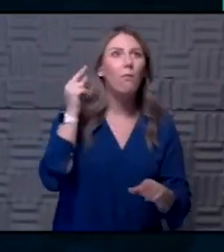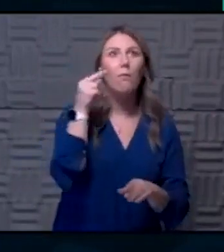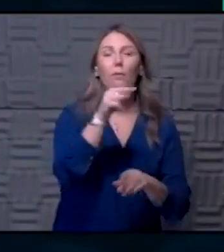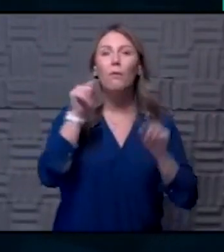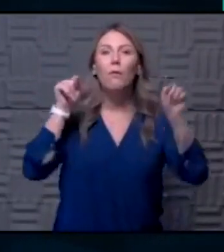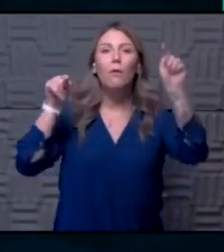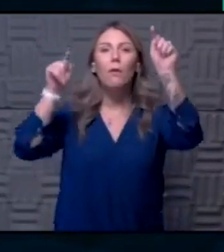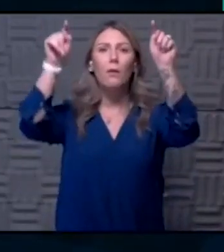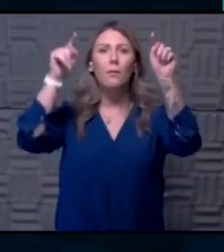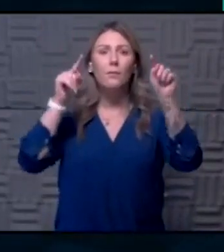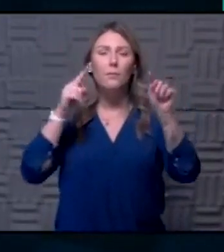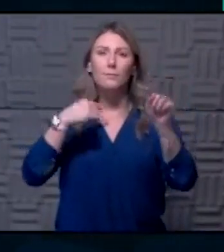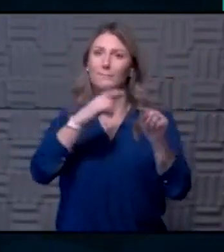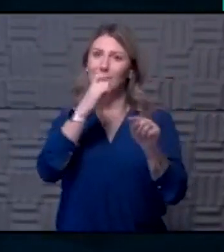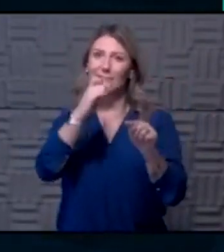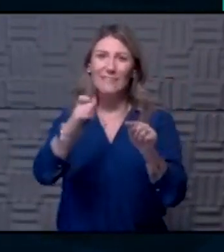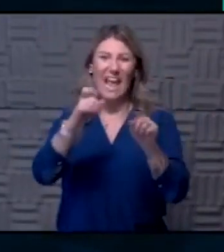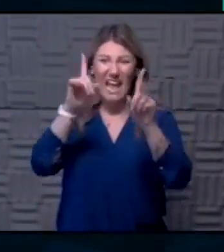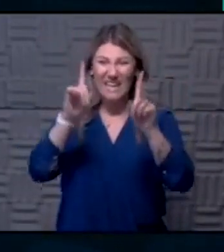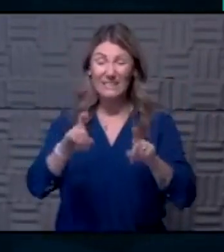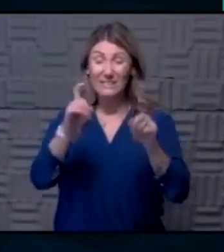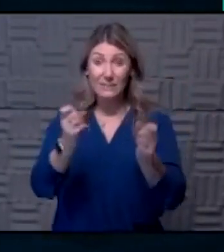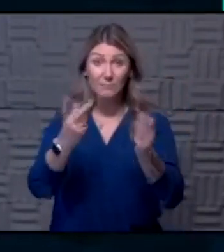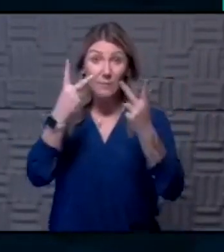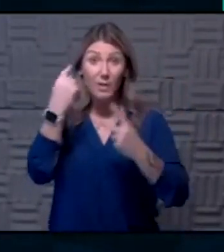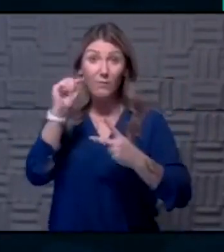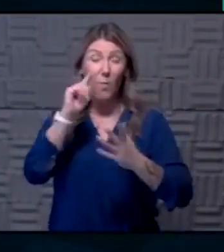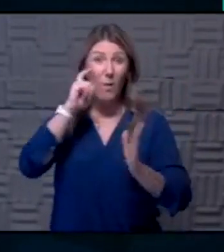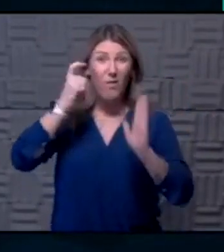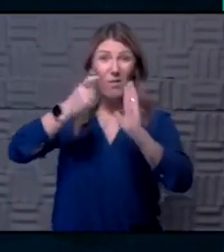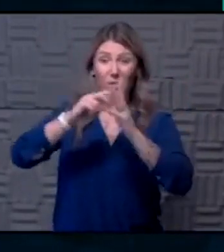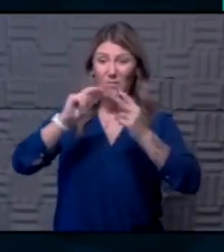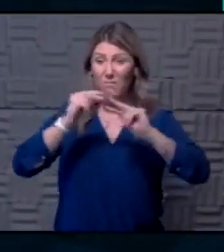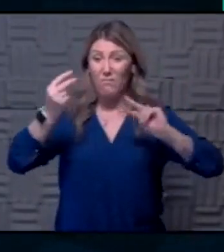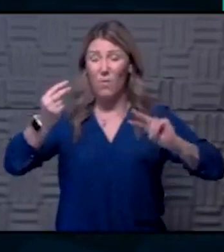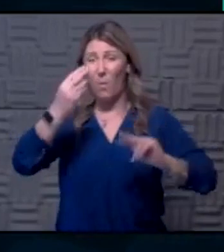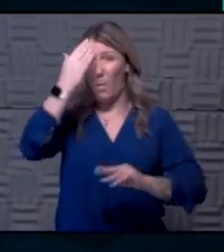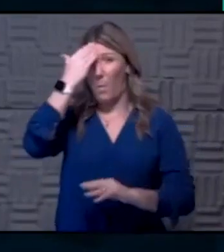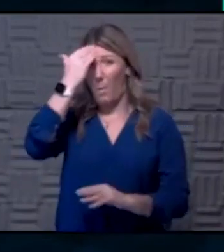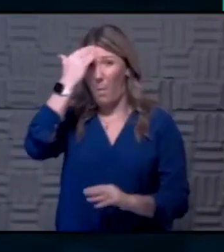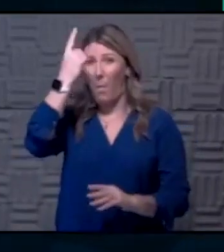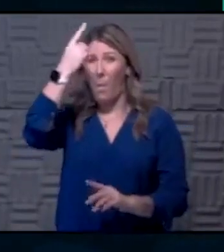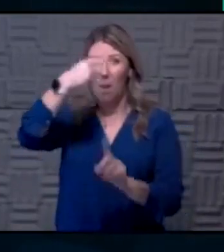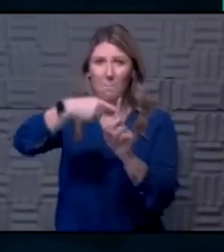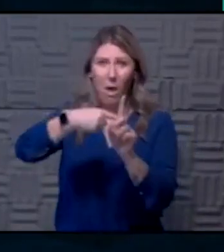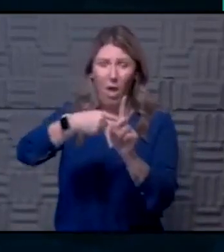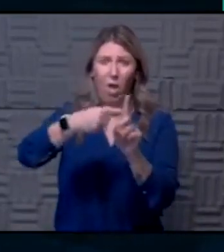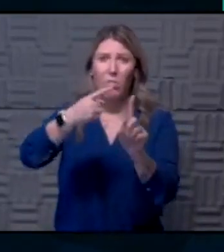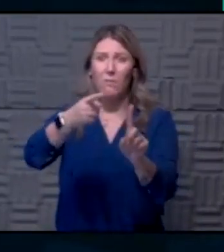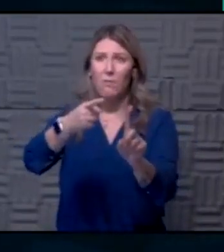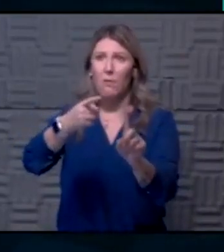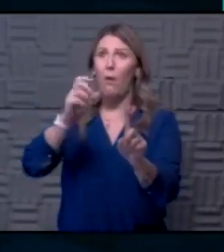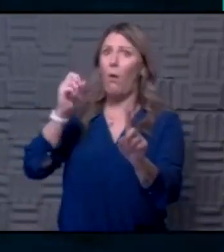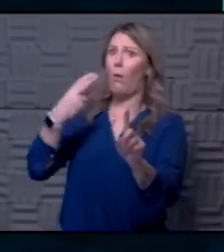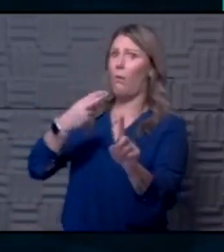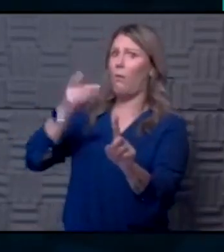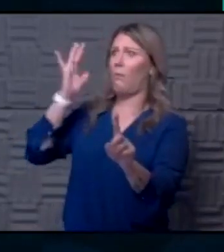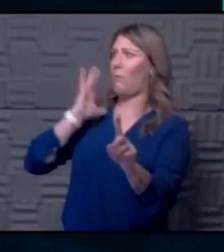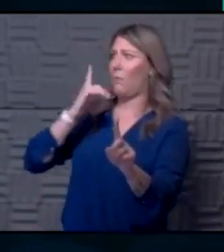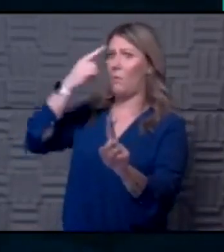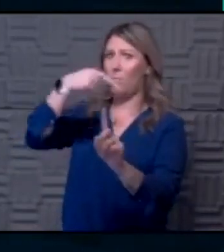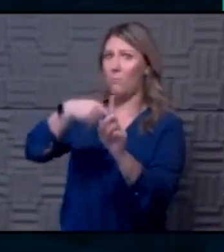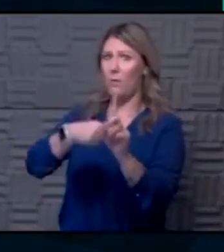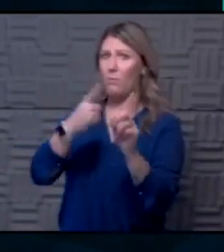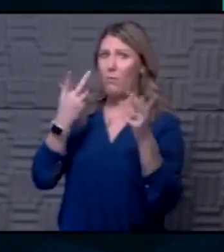testing for variants as much as we'd like to. So I think we'll know in a month or so that, oh, yeah, a month ago we already had these variants